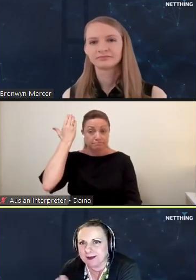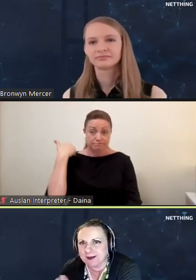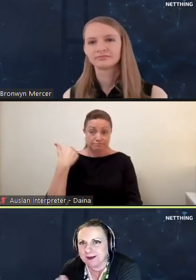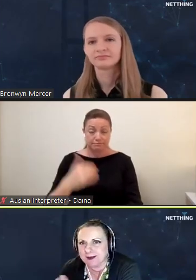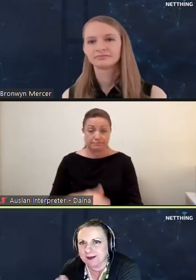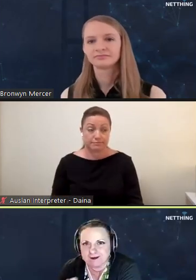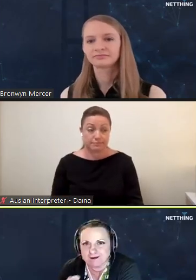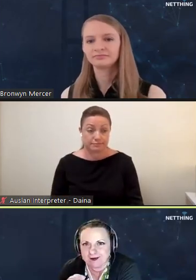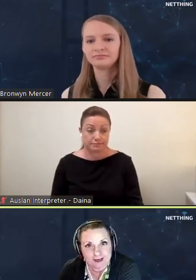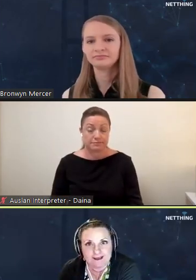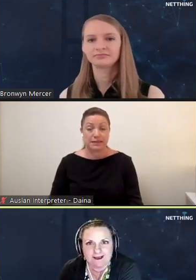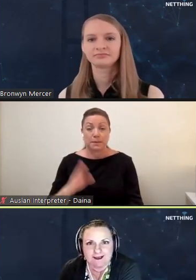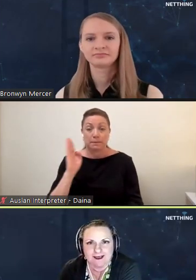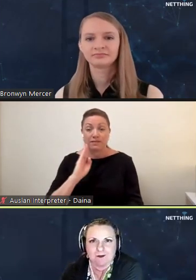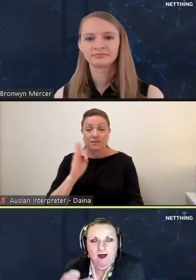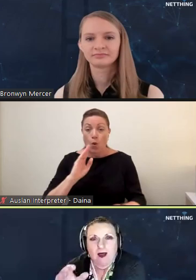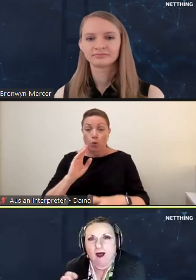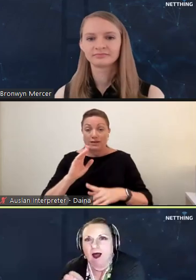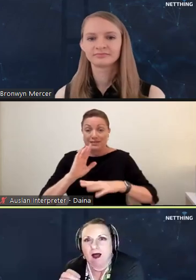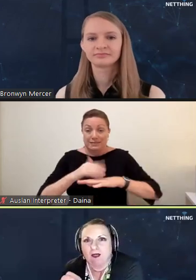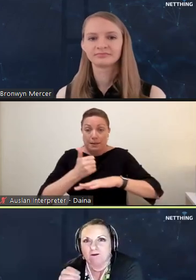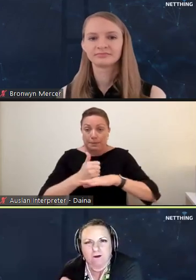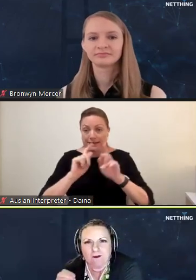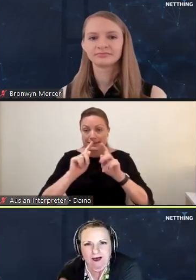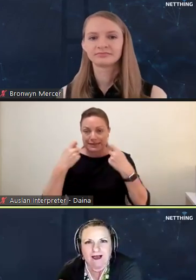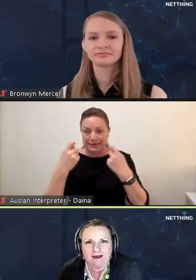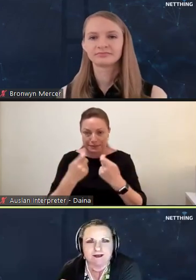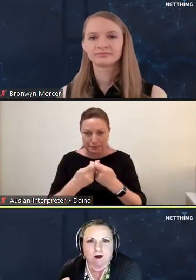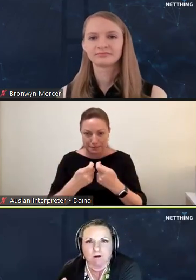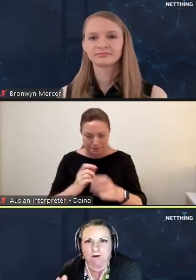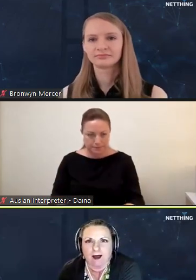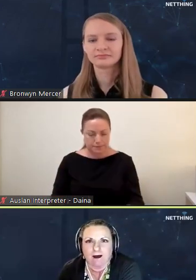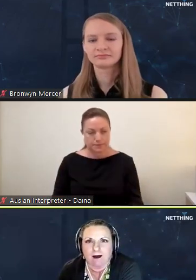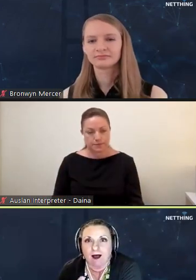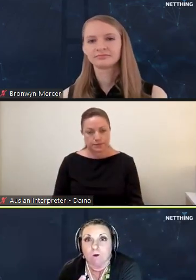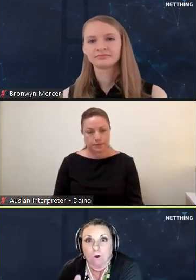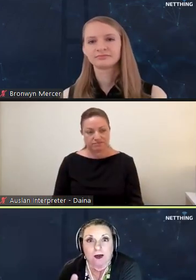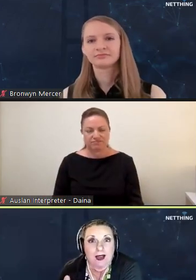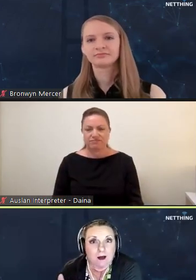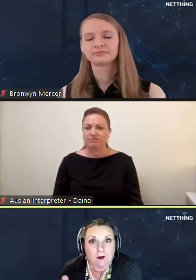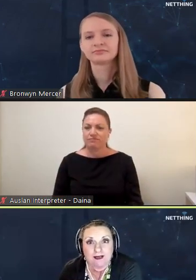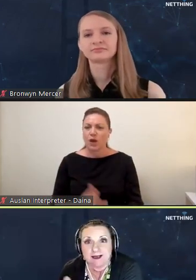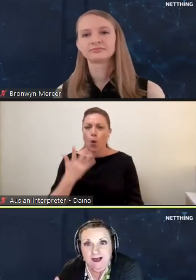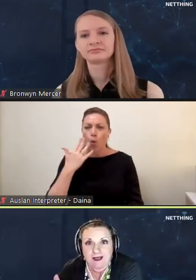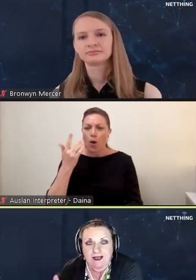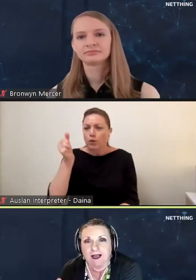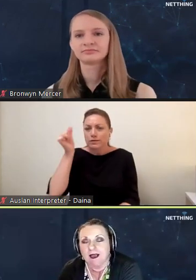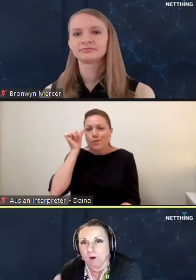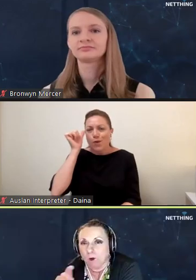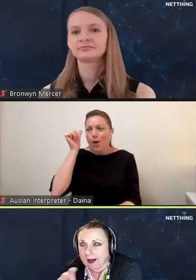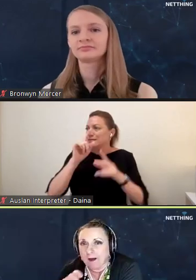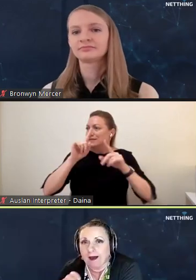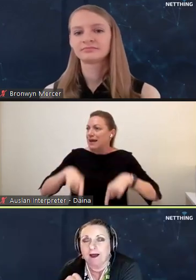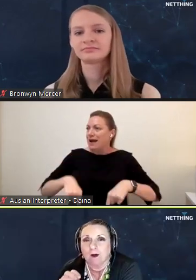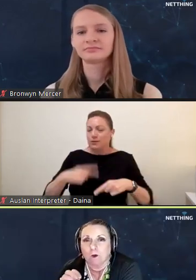with Sandra and the rest of the fantastic team, the very beginnings of our what we now know as